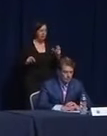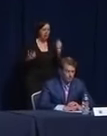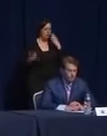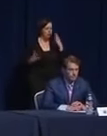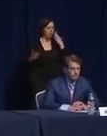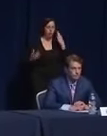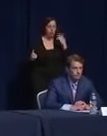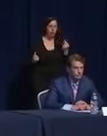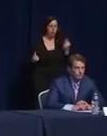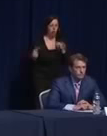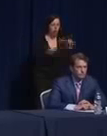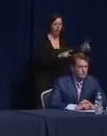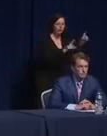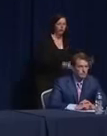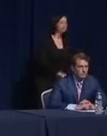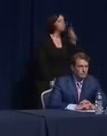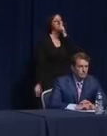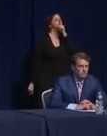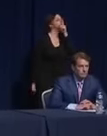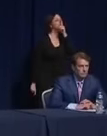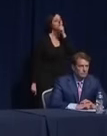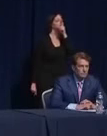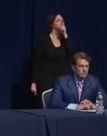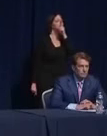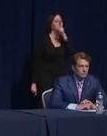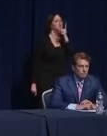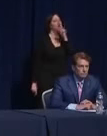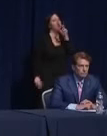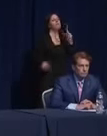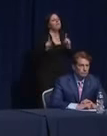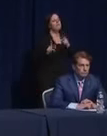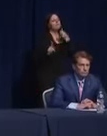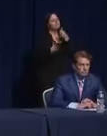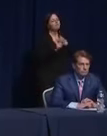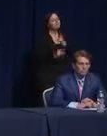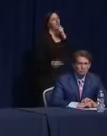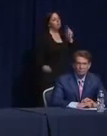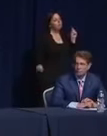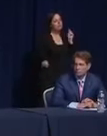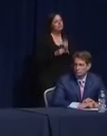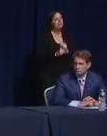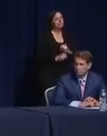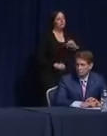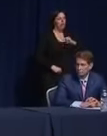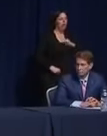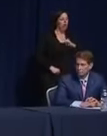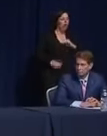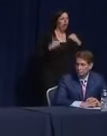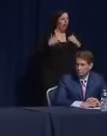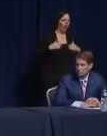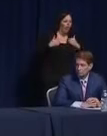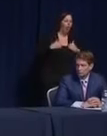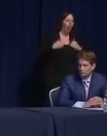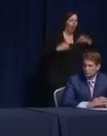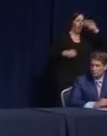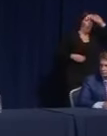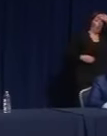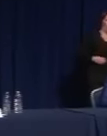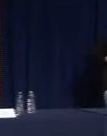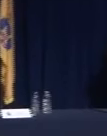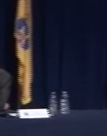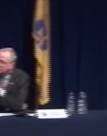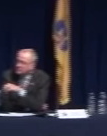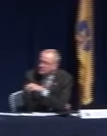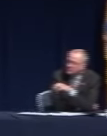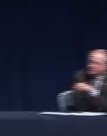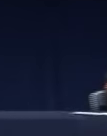priority explicitly for healthcare workers. For the two FEMA sites, the prioritization has been set up so that all specimens